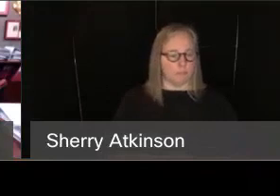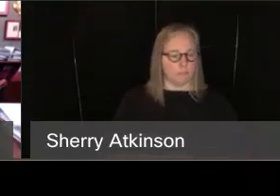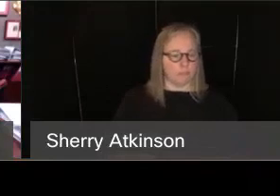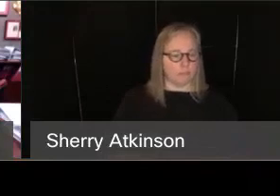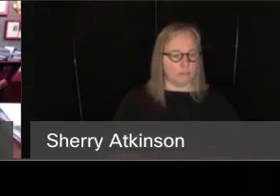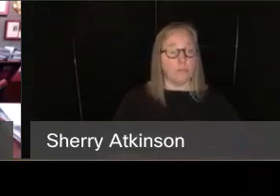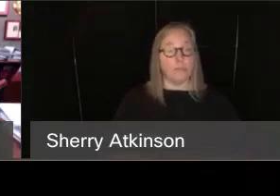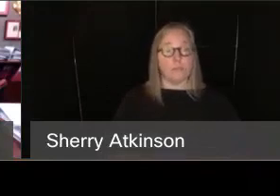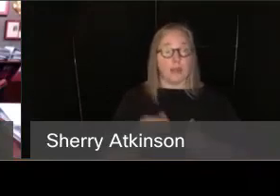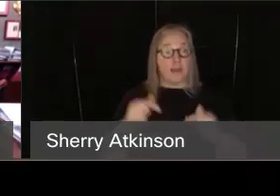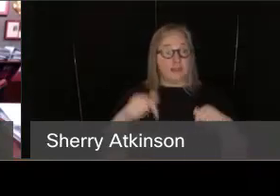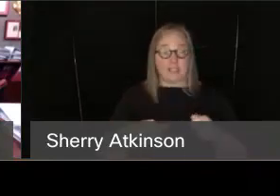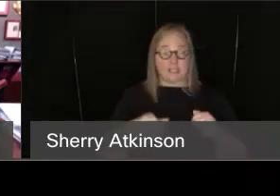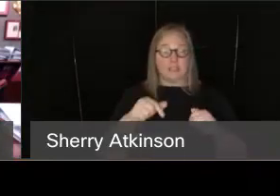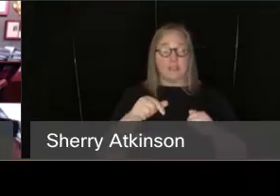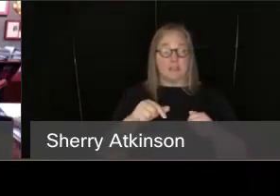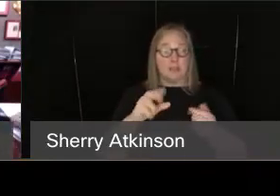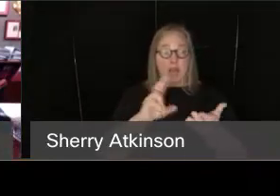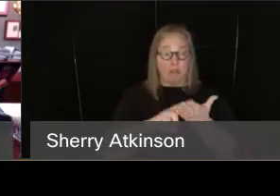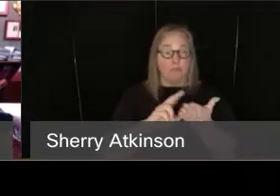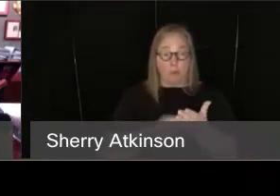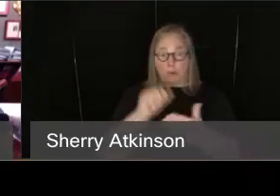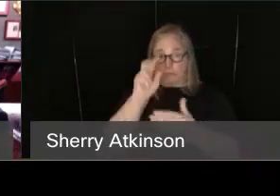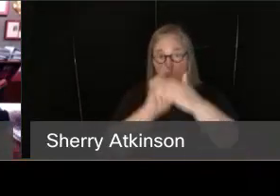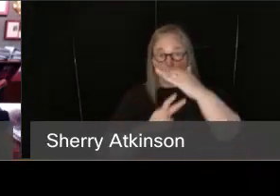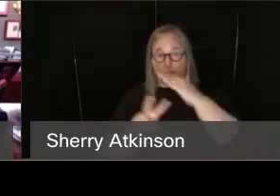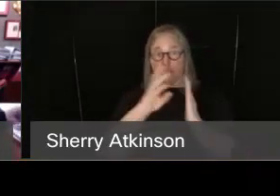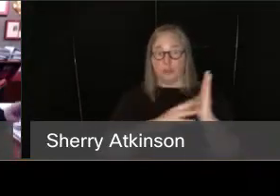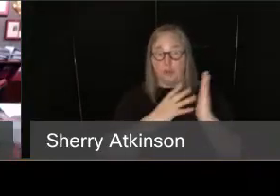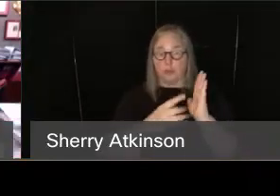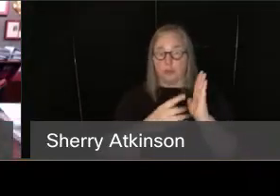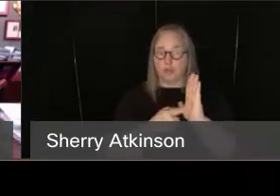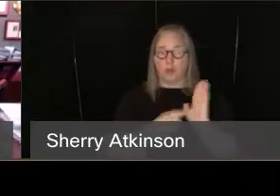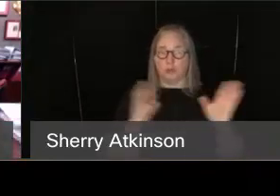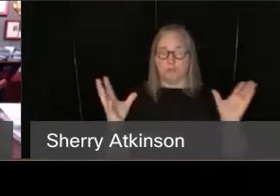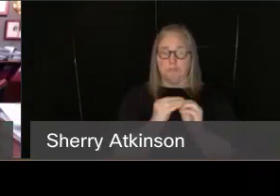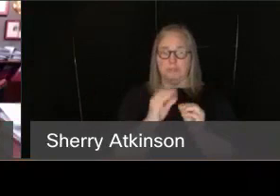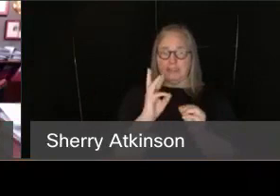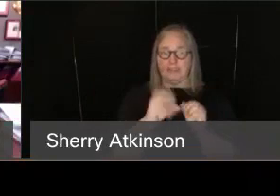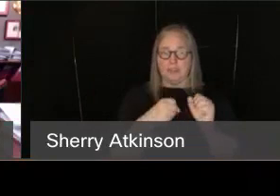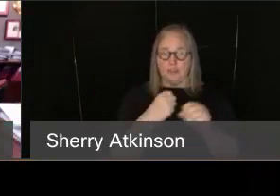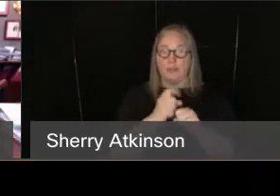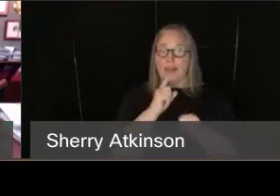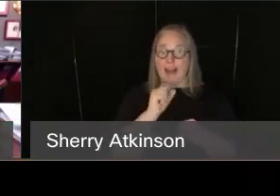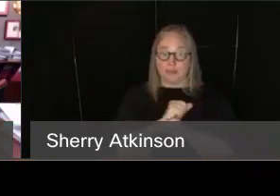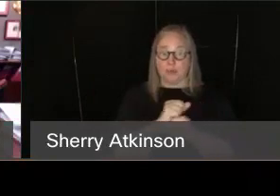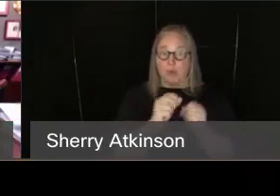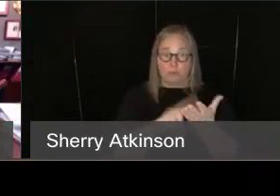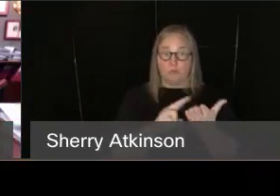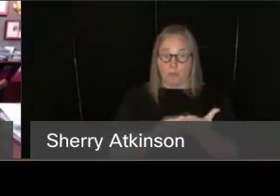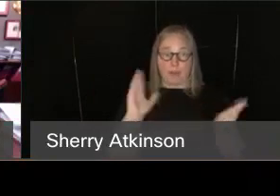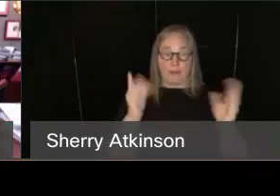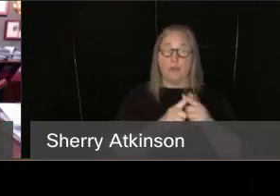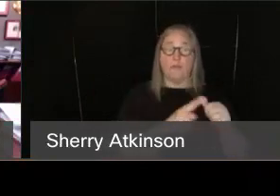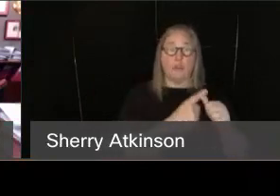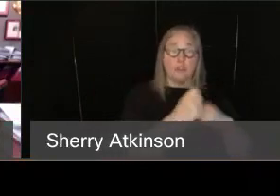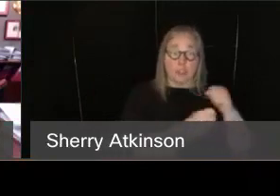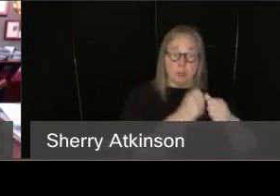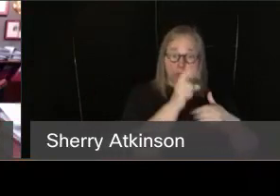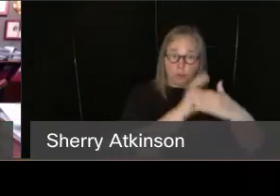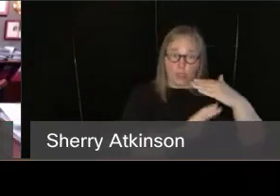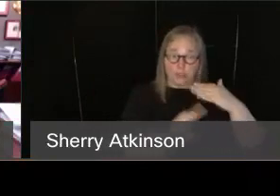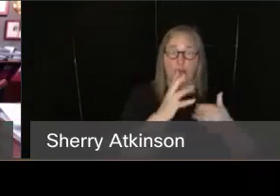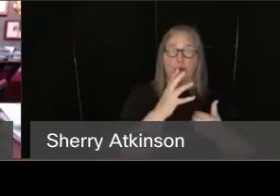This enrollment and projections chart illustrates 6 years of actual enrollment compared to the first year projections by each school